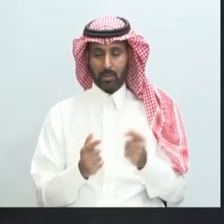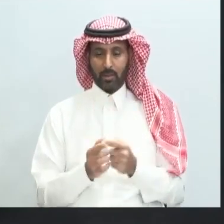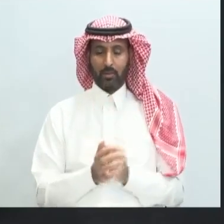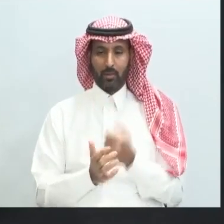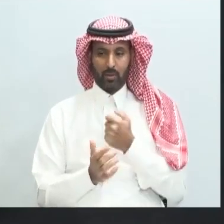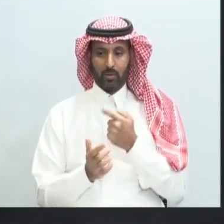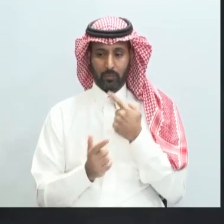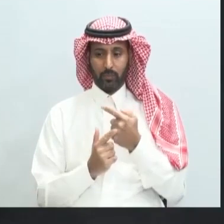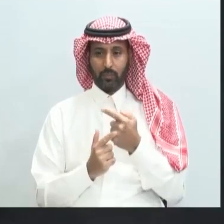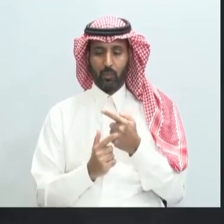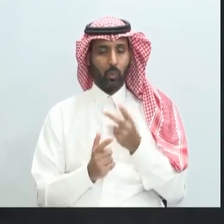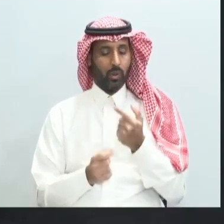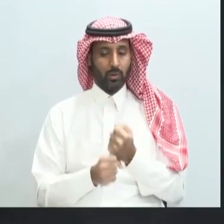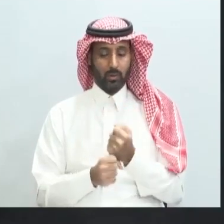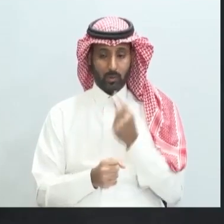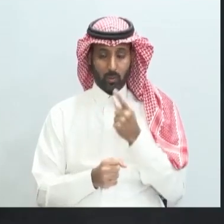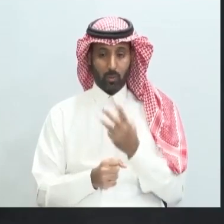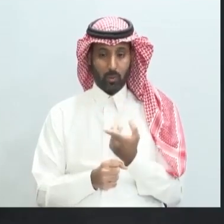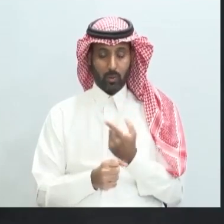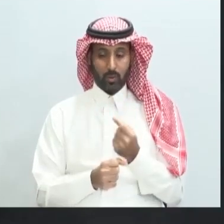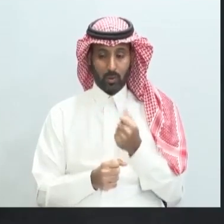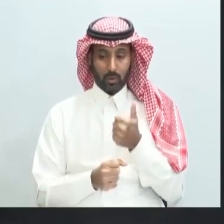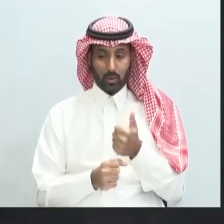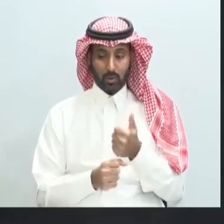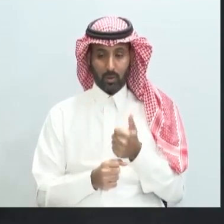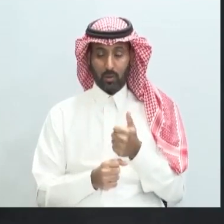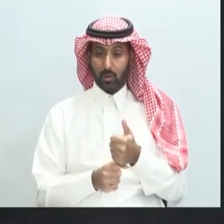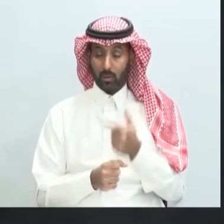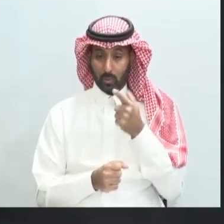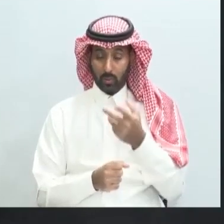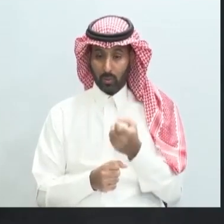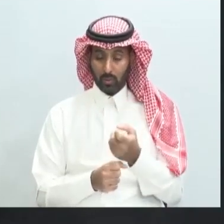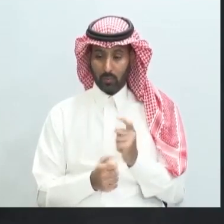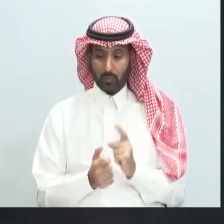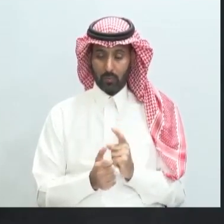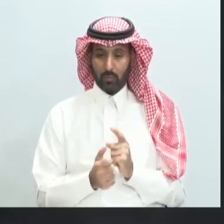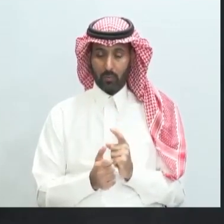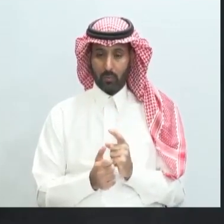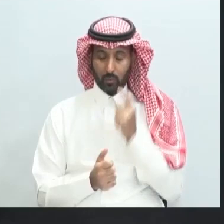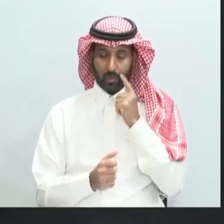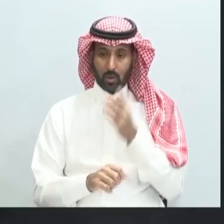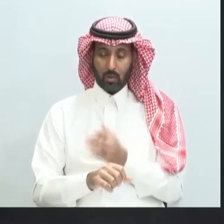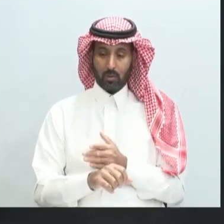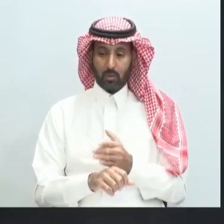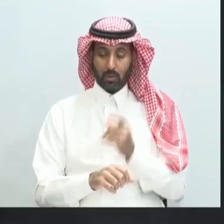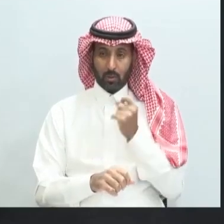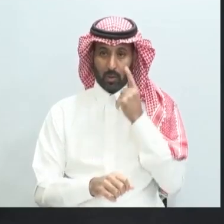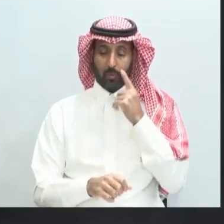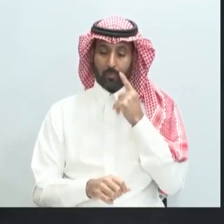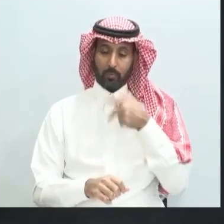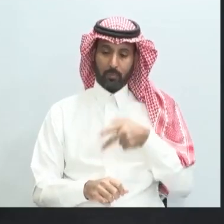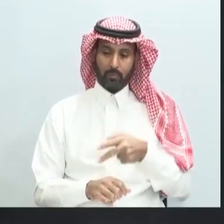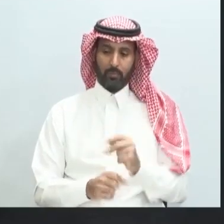was about what to get, what are the good things that you will get from waking up early in